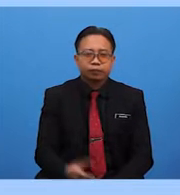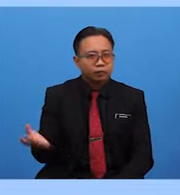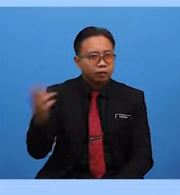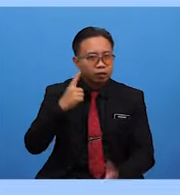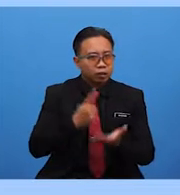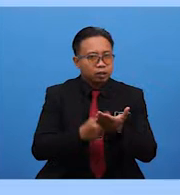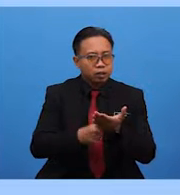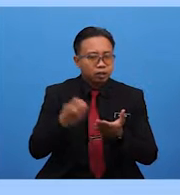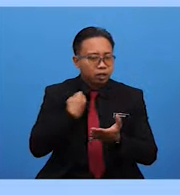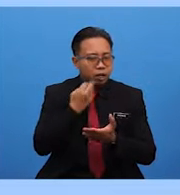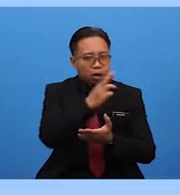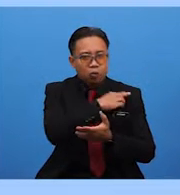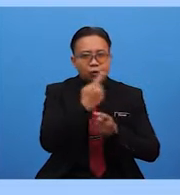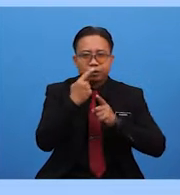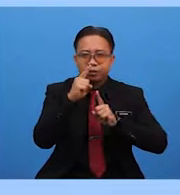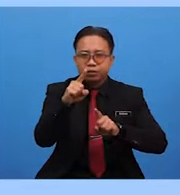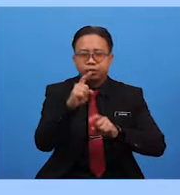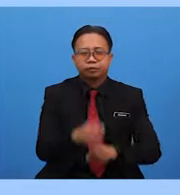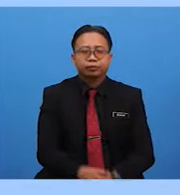Let's check our answers.